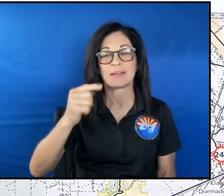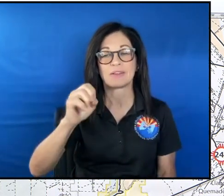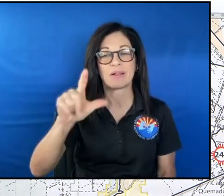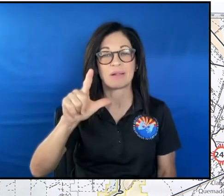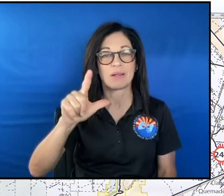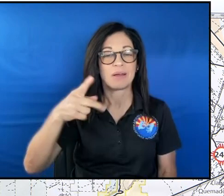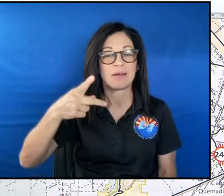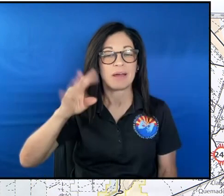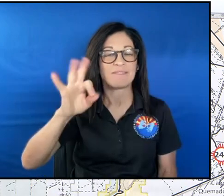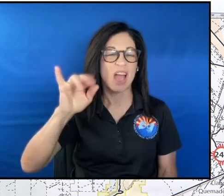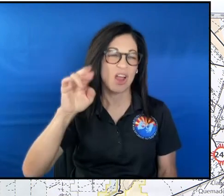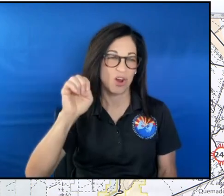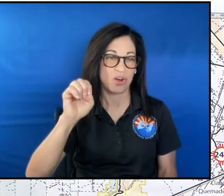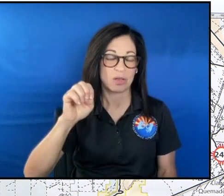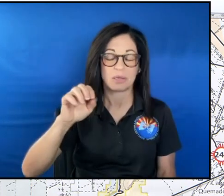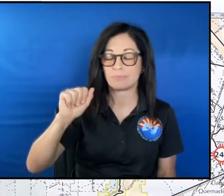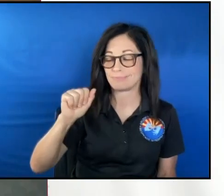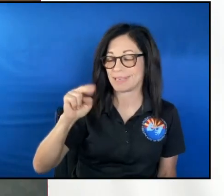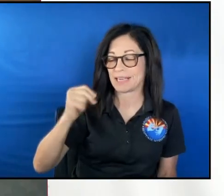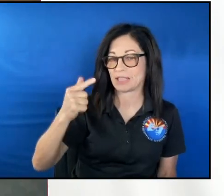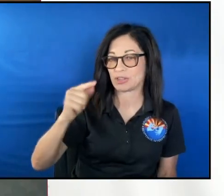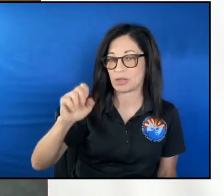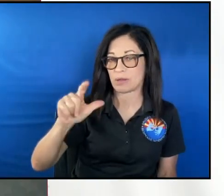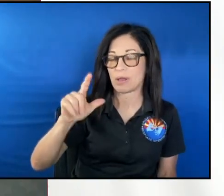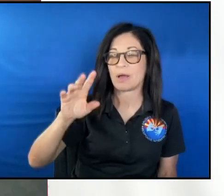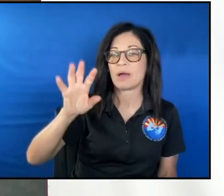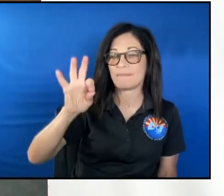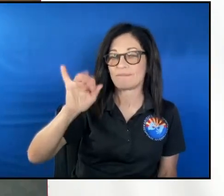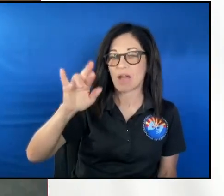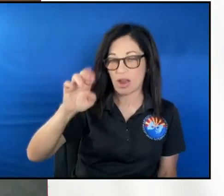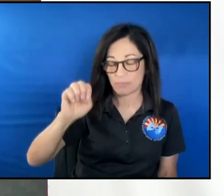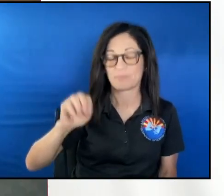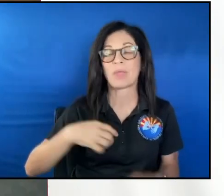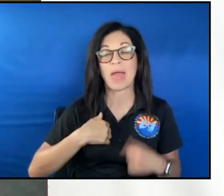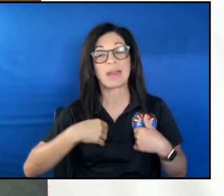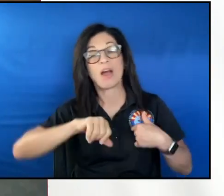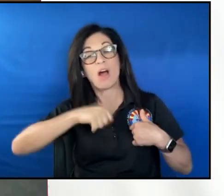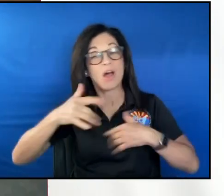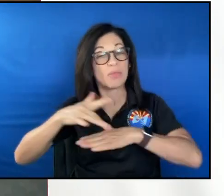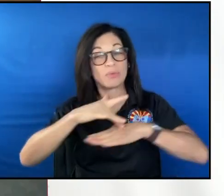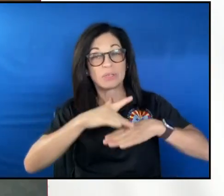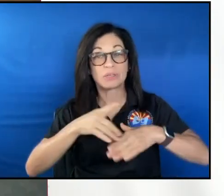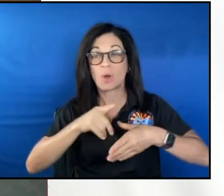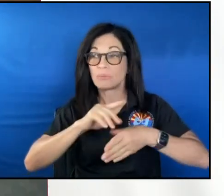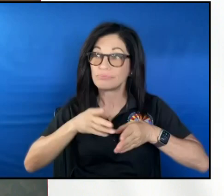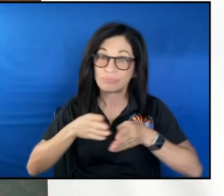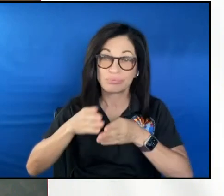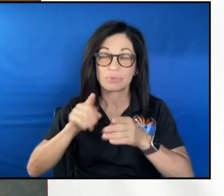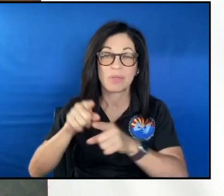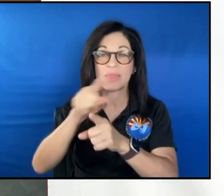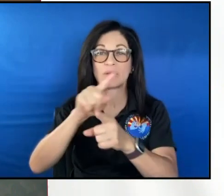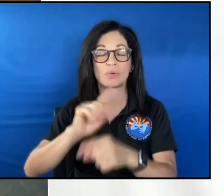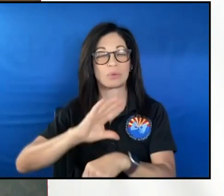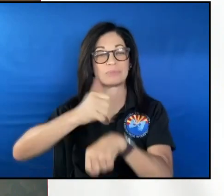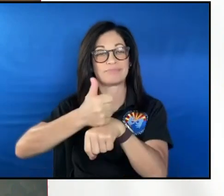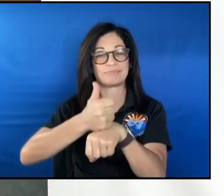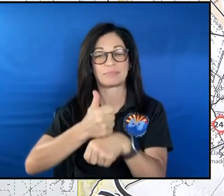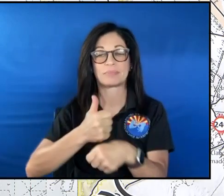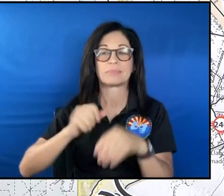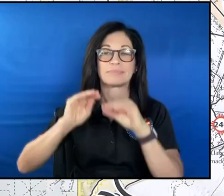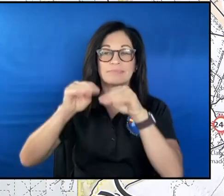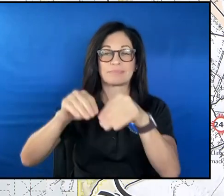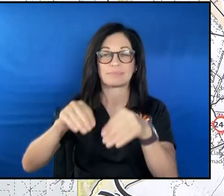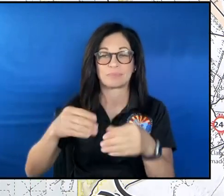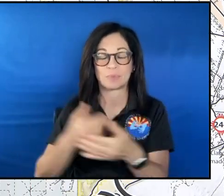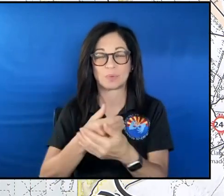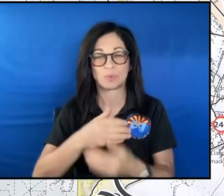resources come in a little earlier this morning to install some new culverts here just